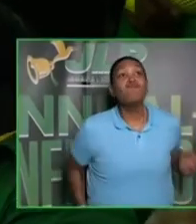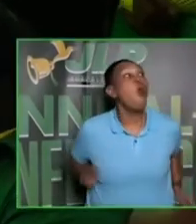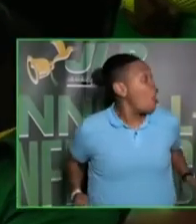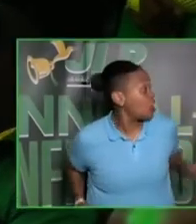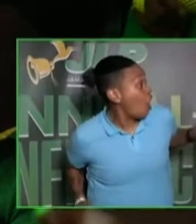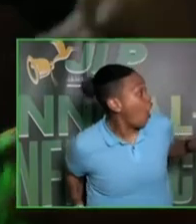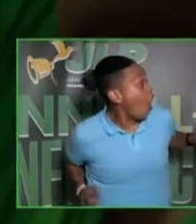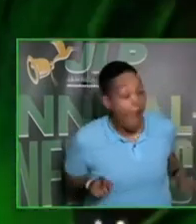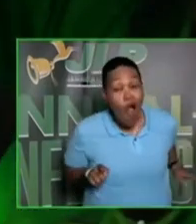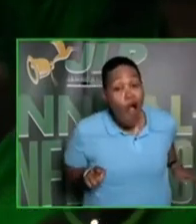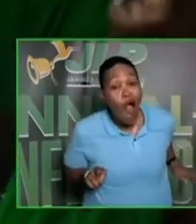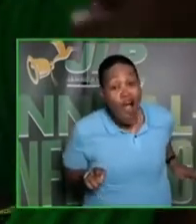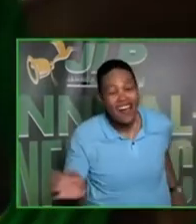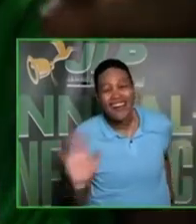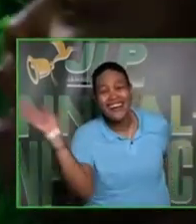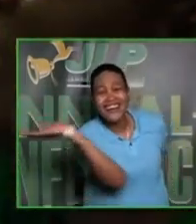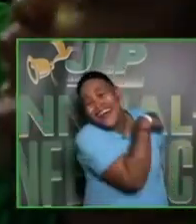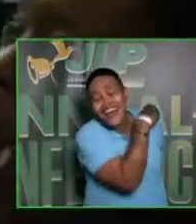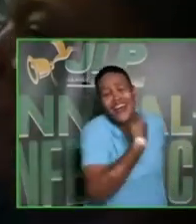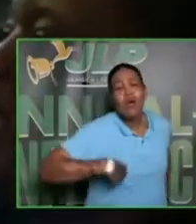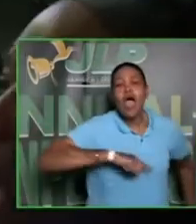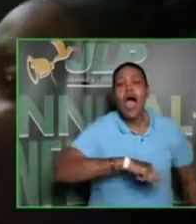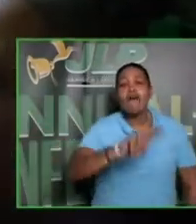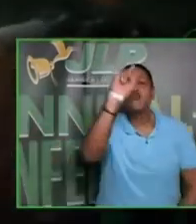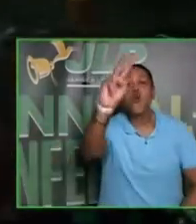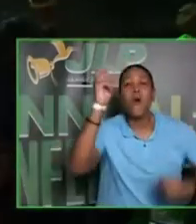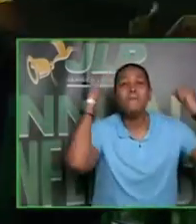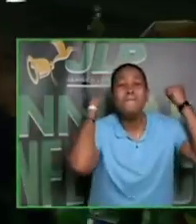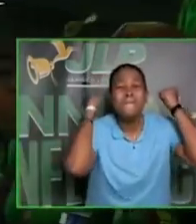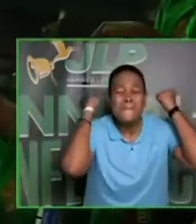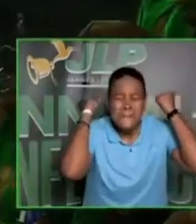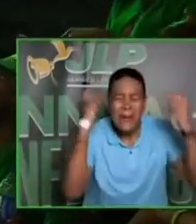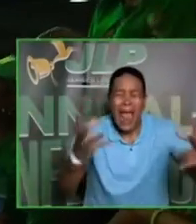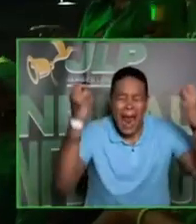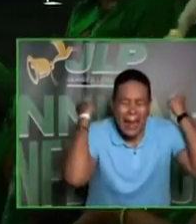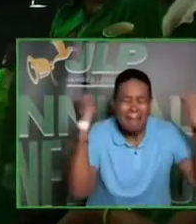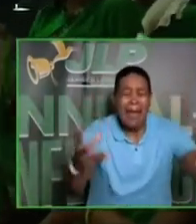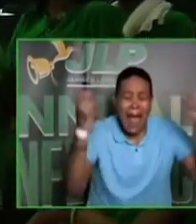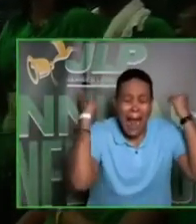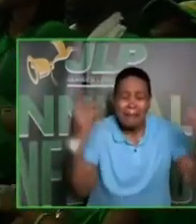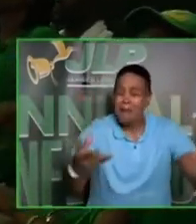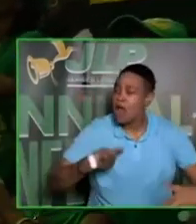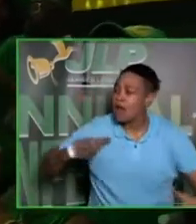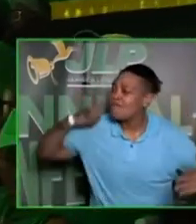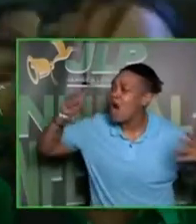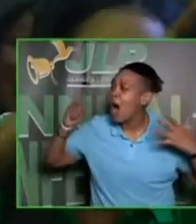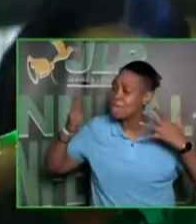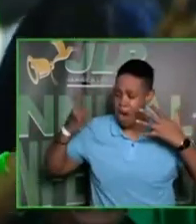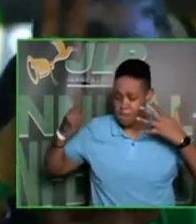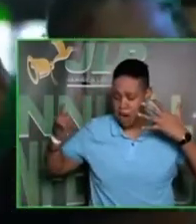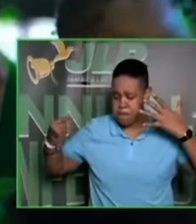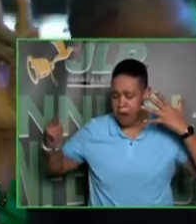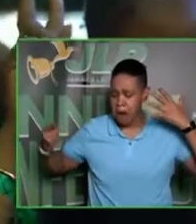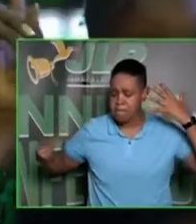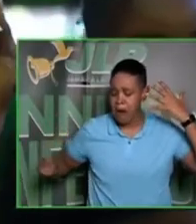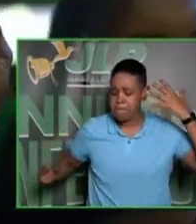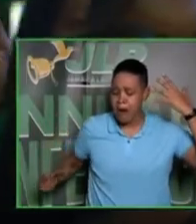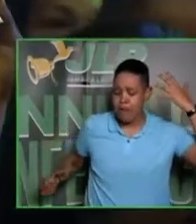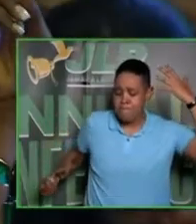them. We have too many things to show. We have the achievements. For the first time ever,